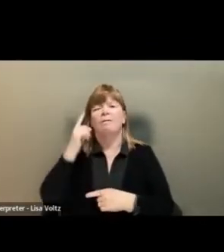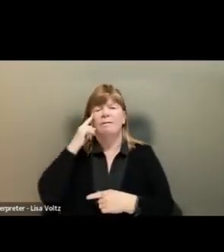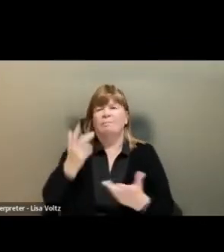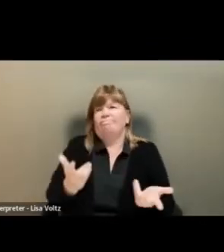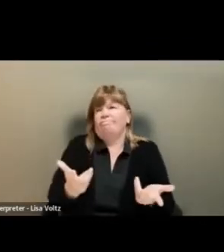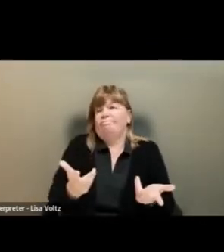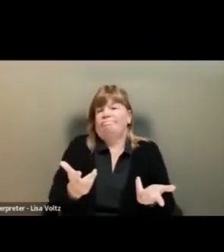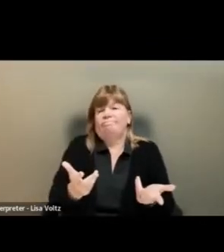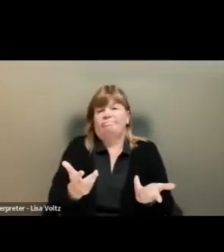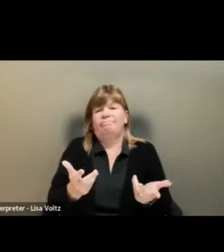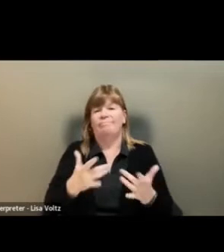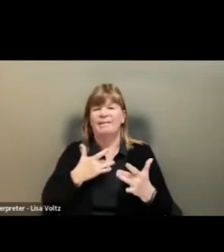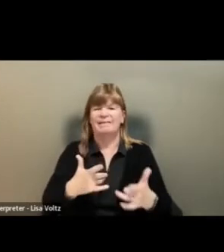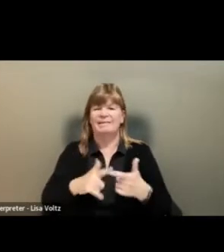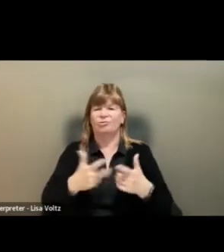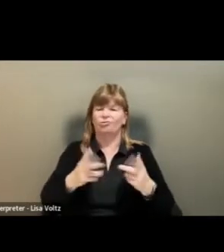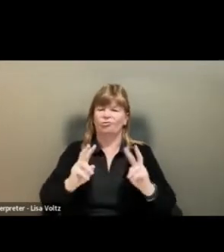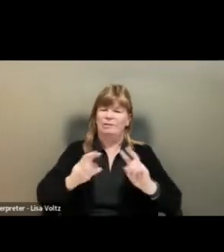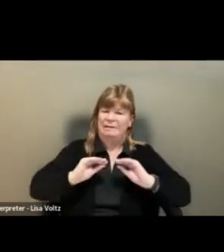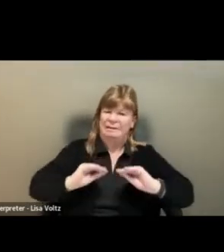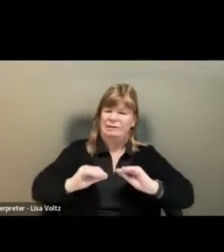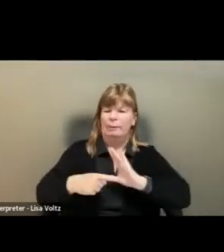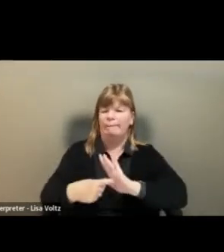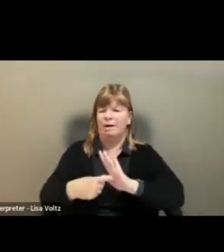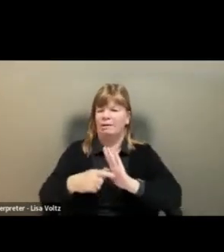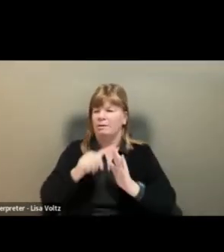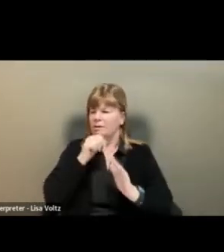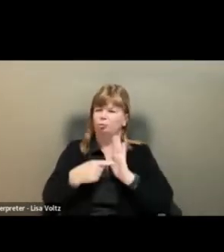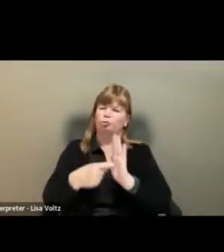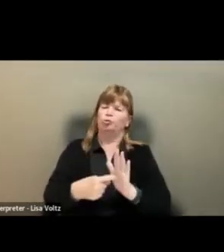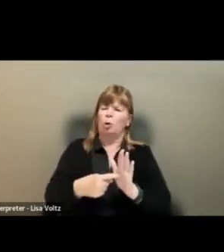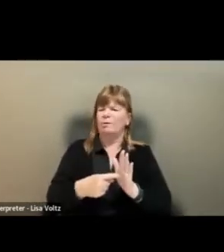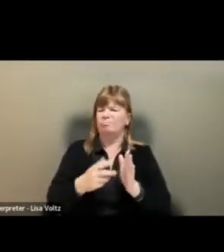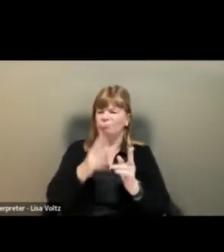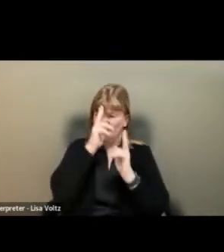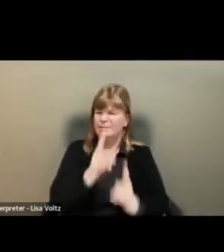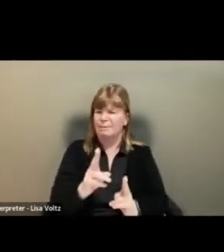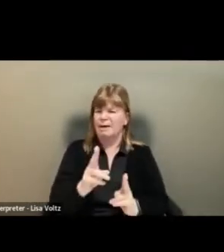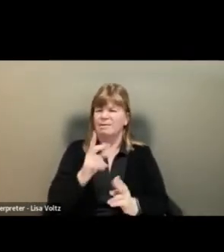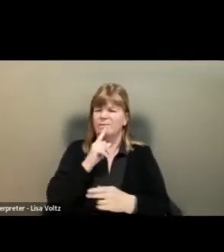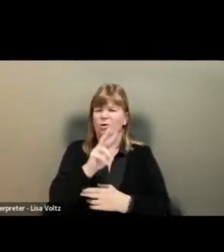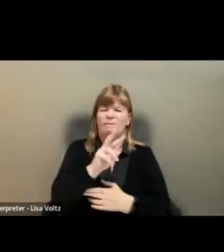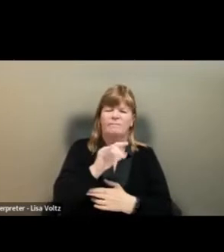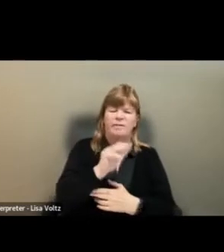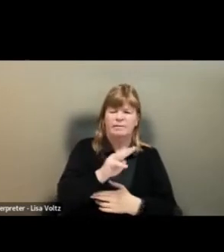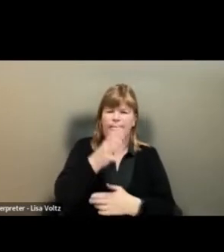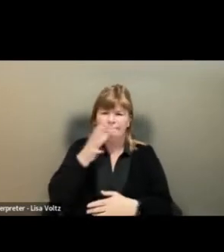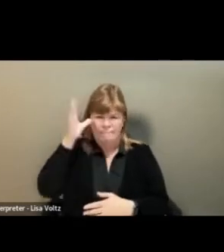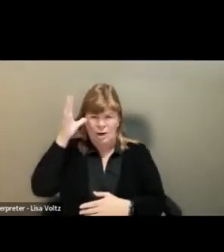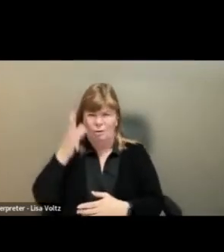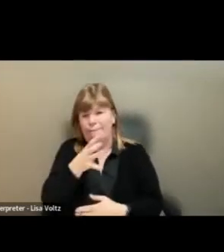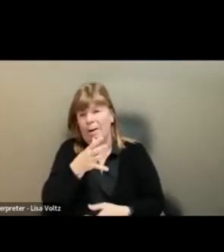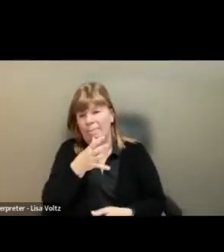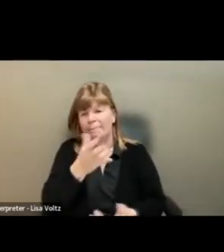things, very much teaching and modeling a lack of respect for a victim parent, for mom. I've worked